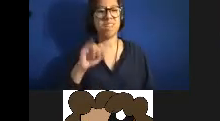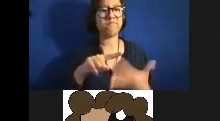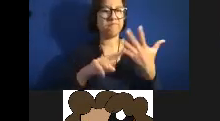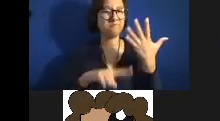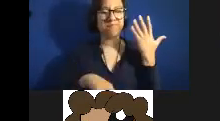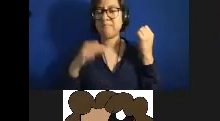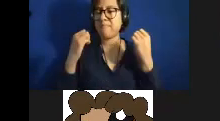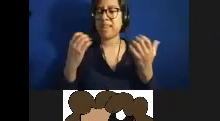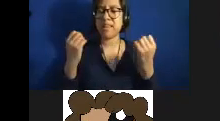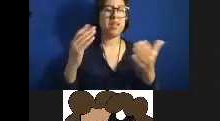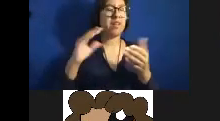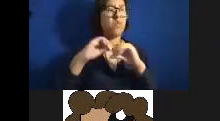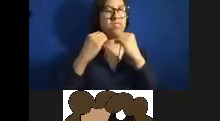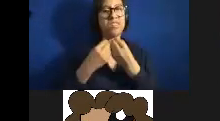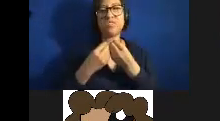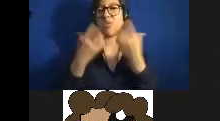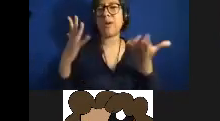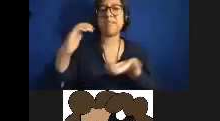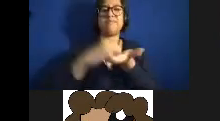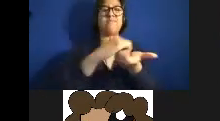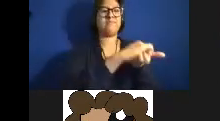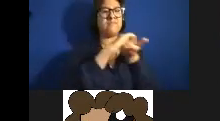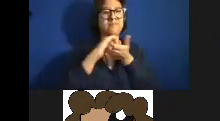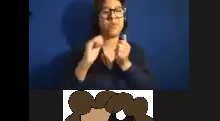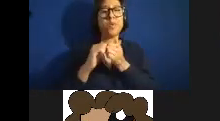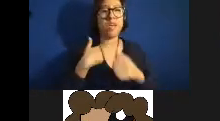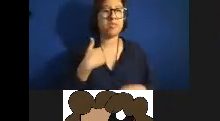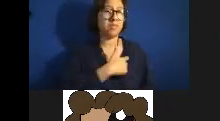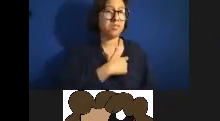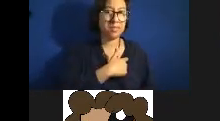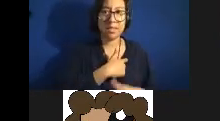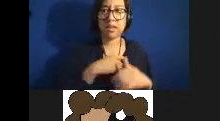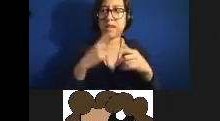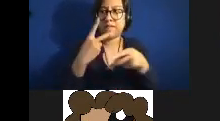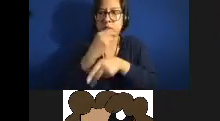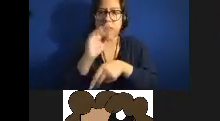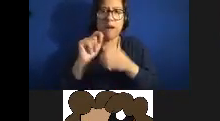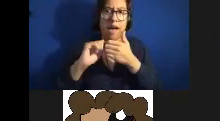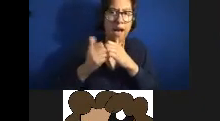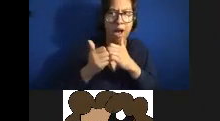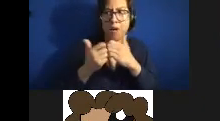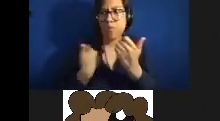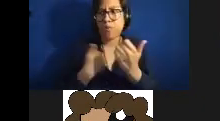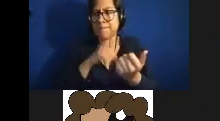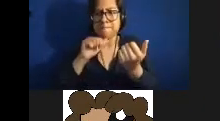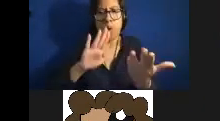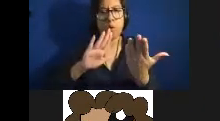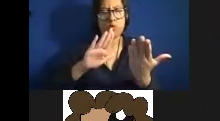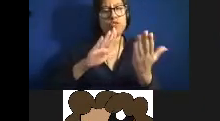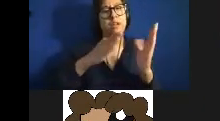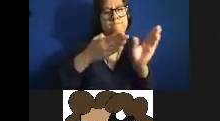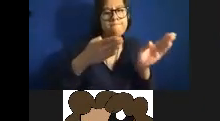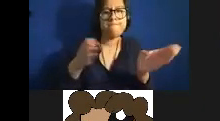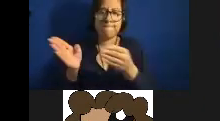of the organizations that are working on these issues and wrestling with ways that we might be able to shift away from our